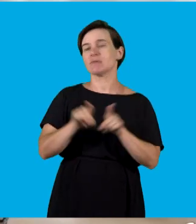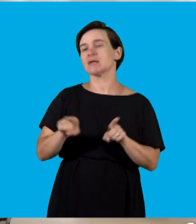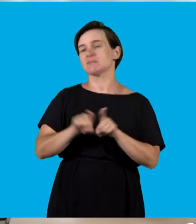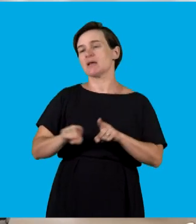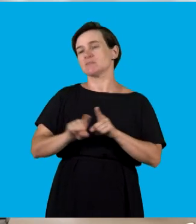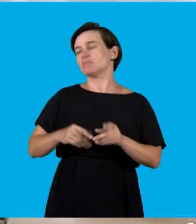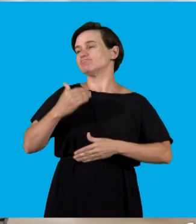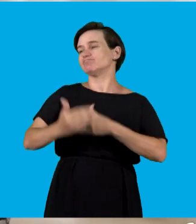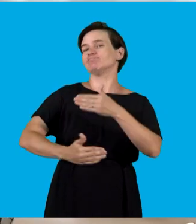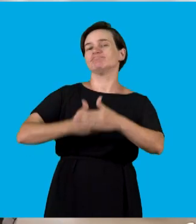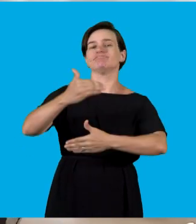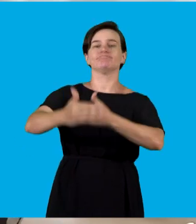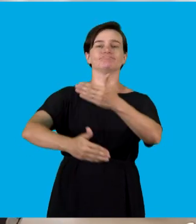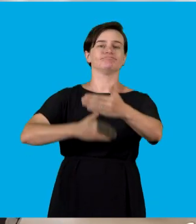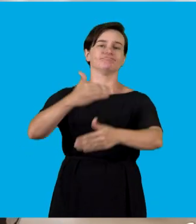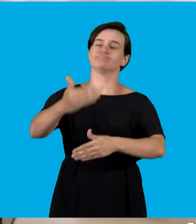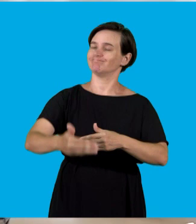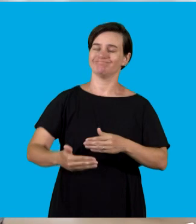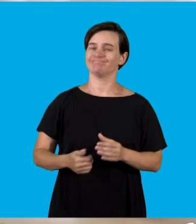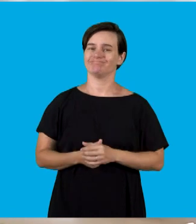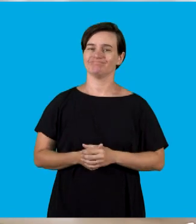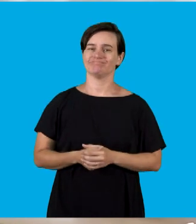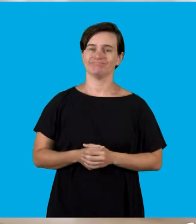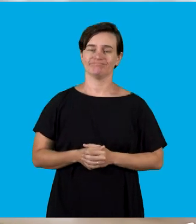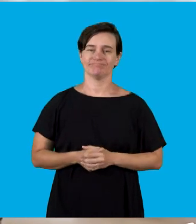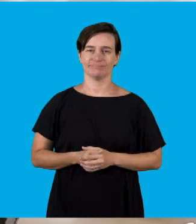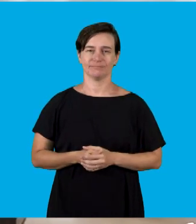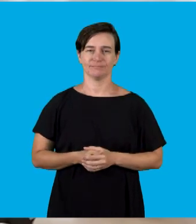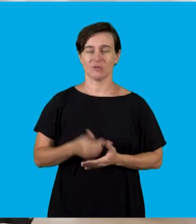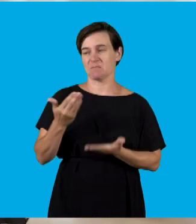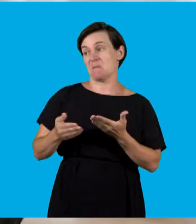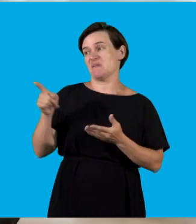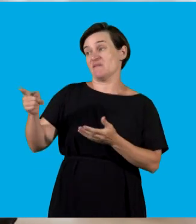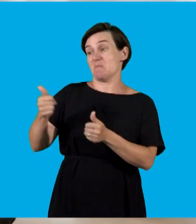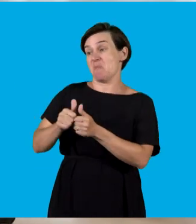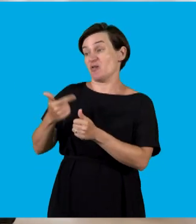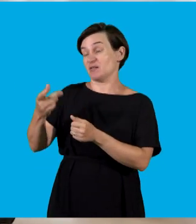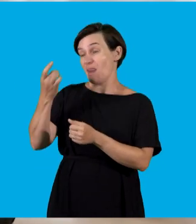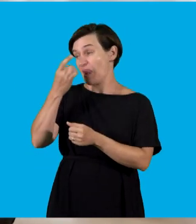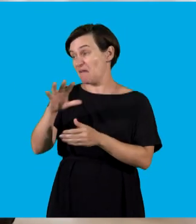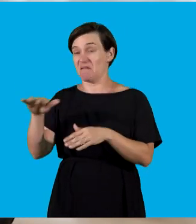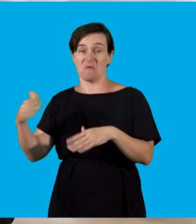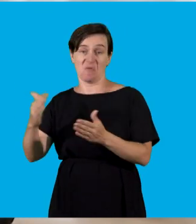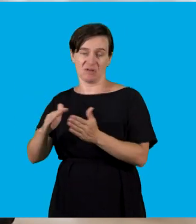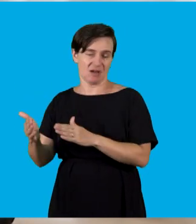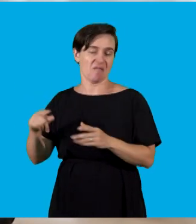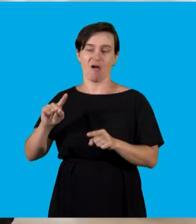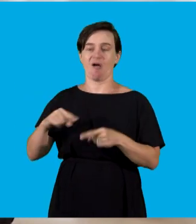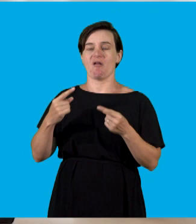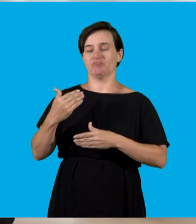partnership agreement that was drawn before the partnership started if one partner decides to leave the partnership.